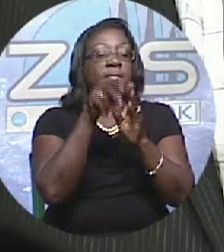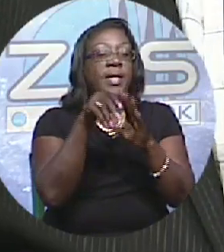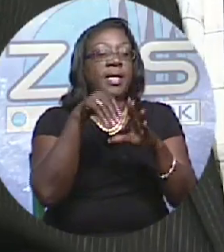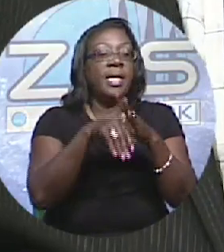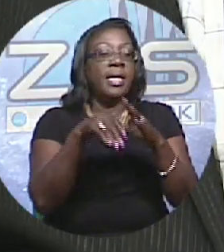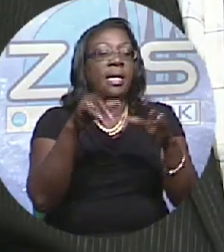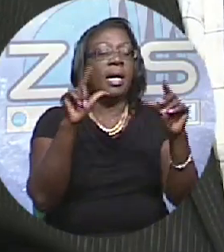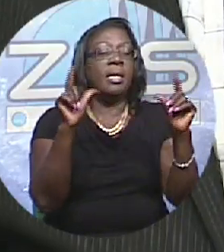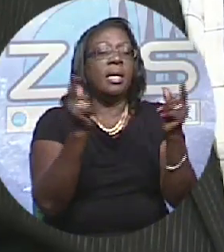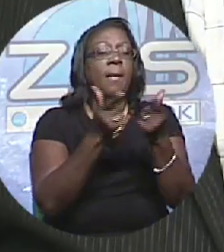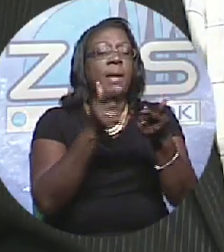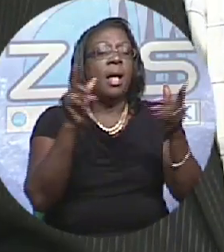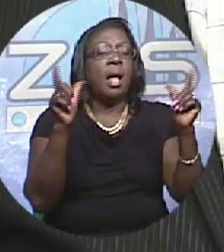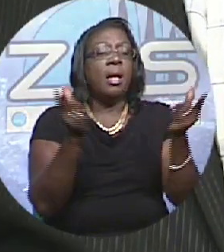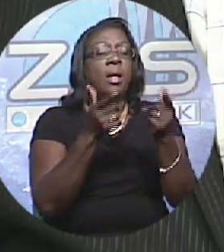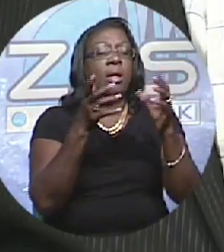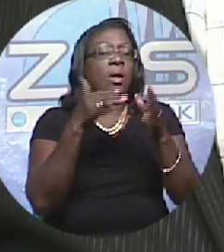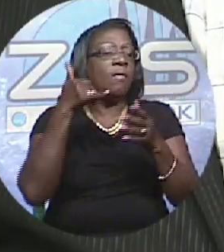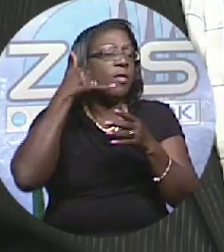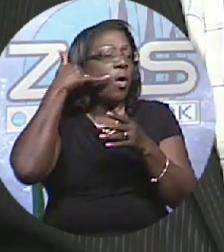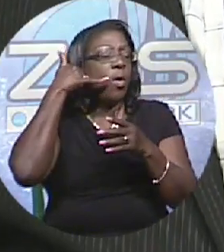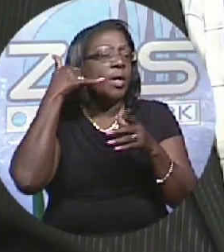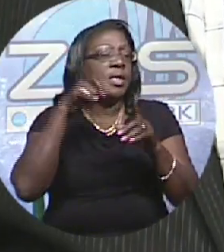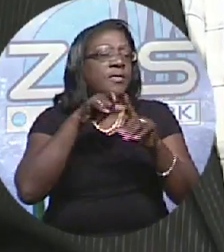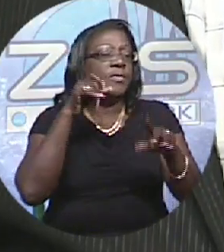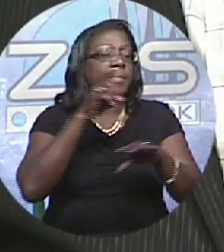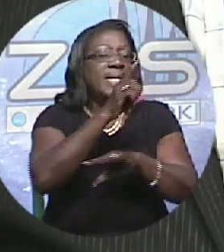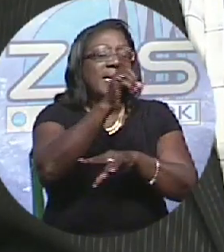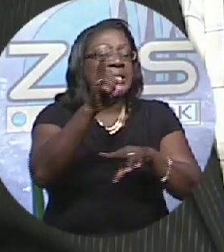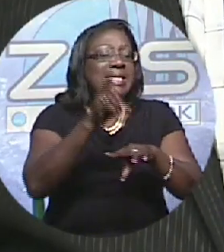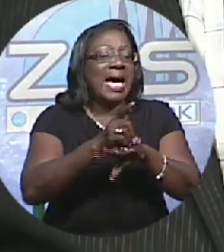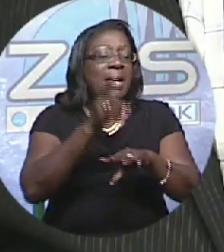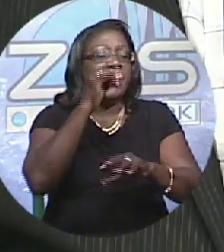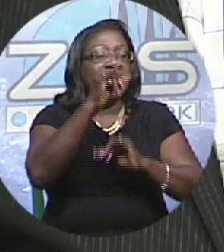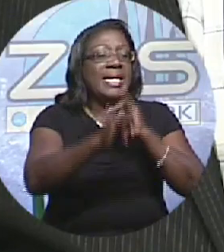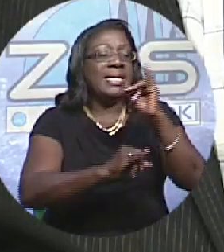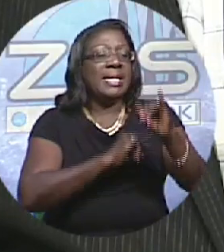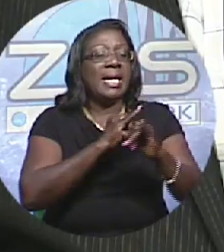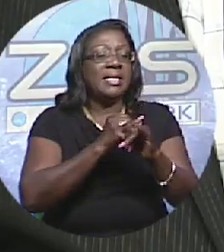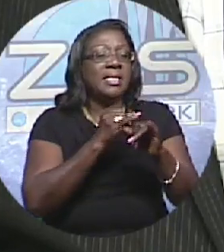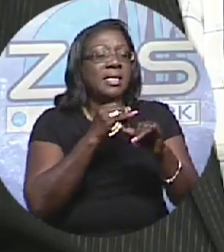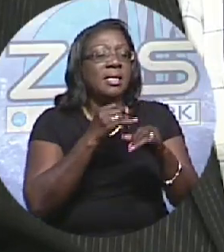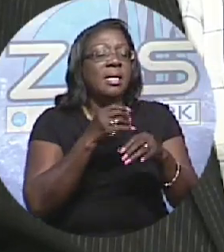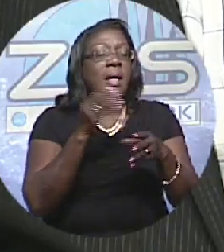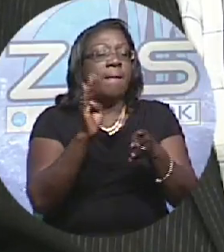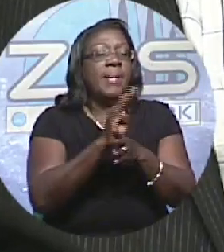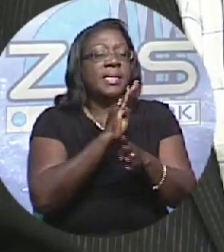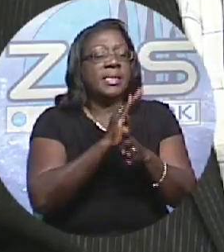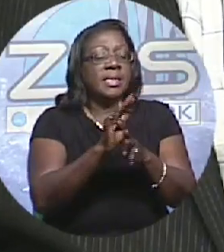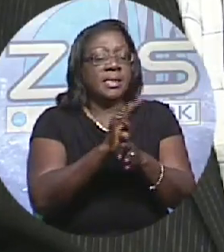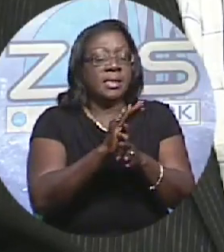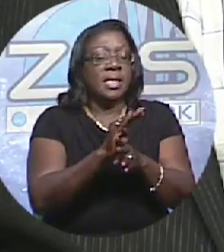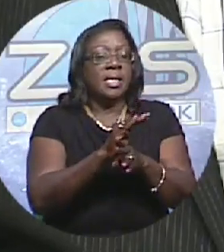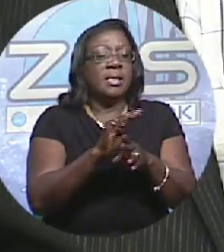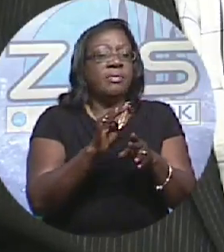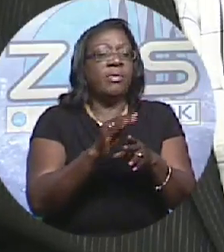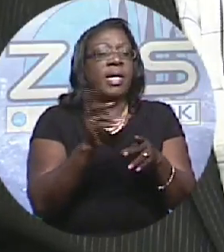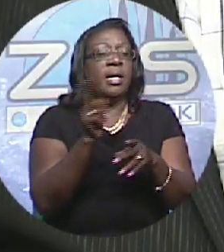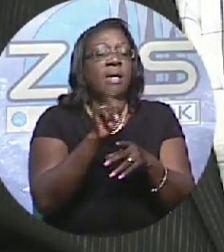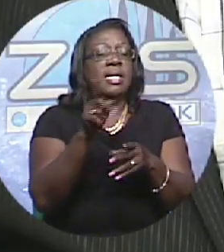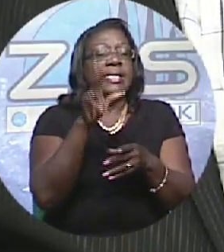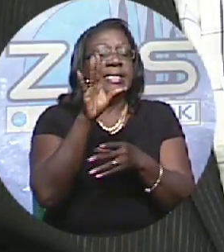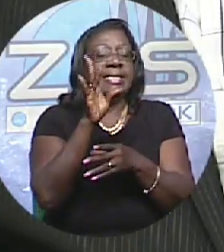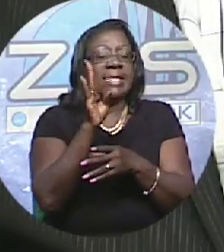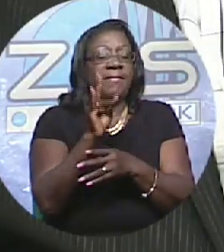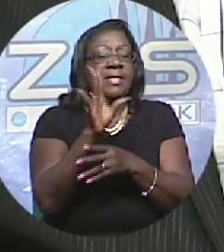of calls to its hotline after Diamonds International sought to change the employment contracts of some 75 employees following the